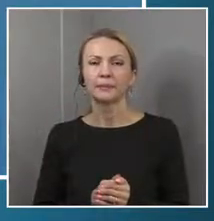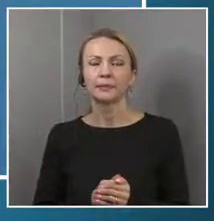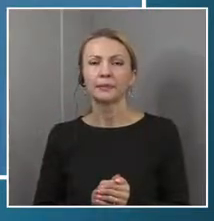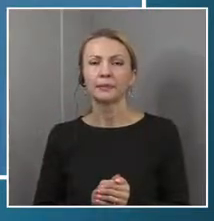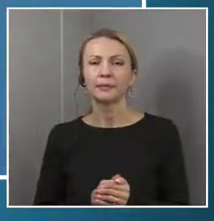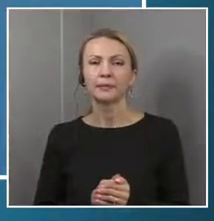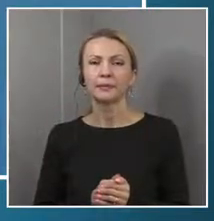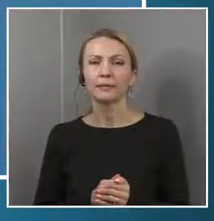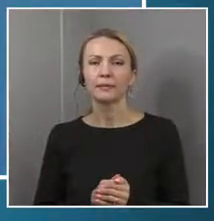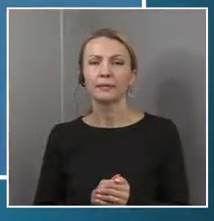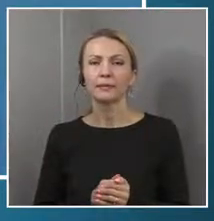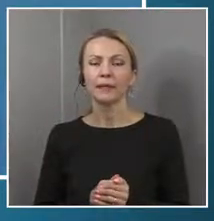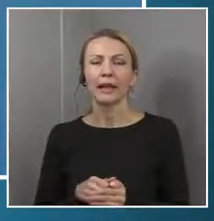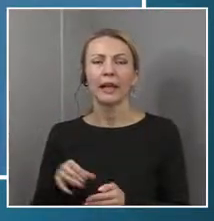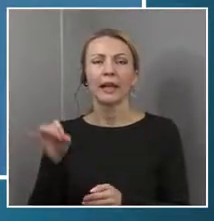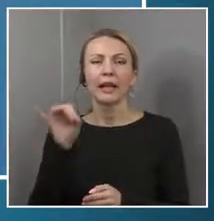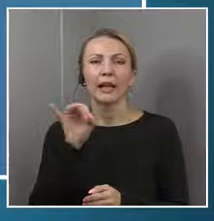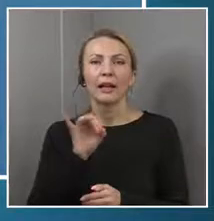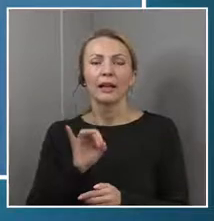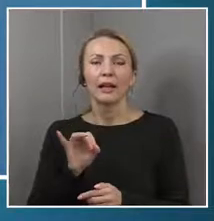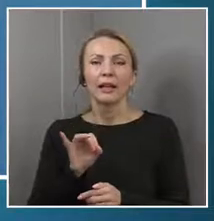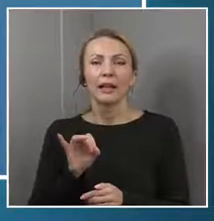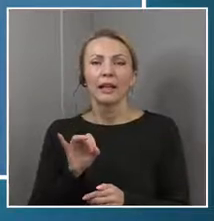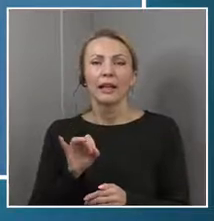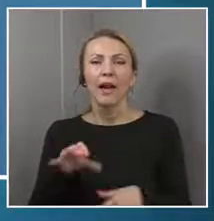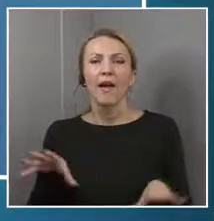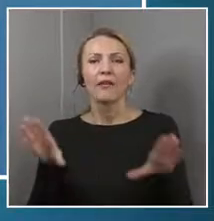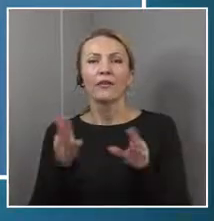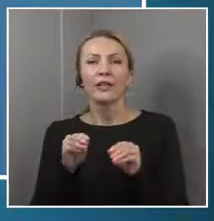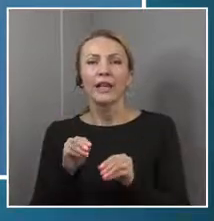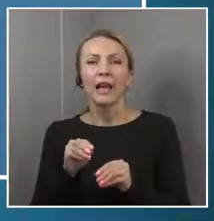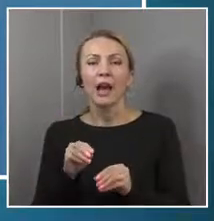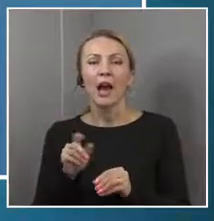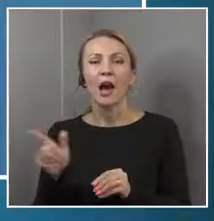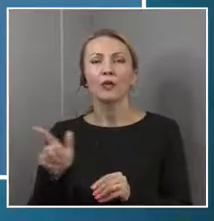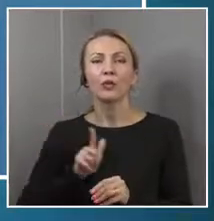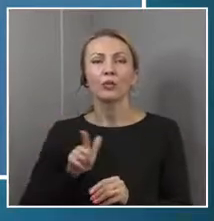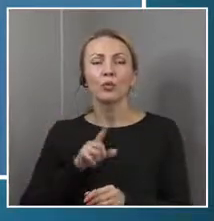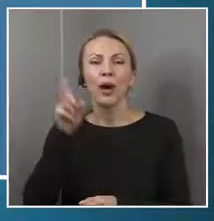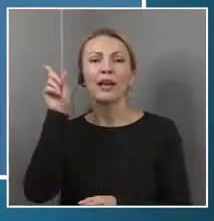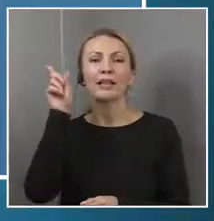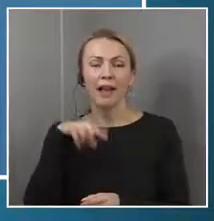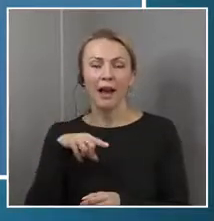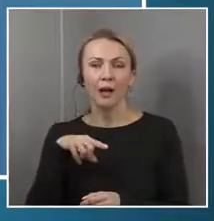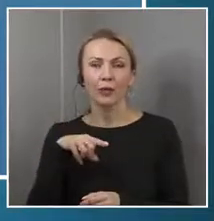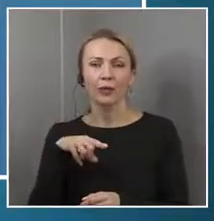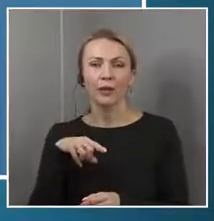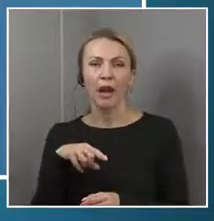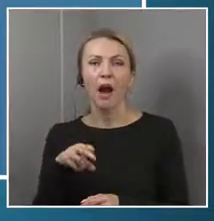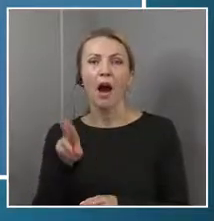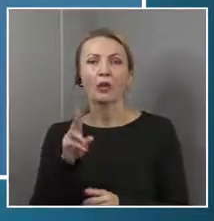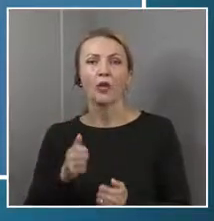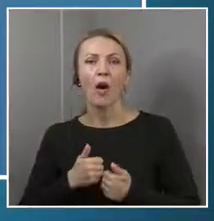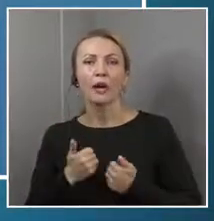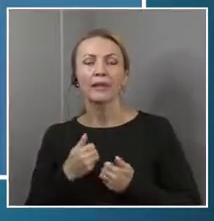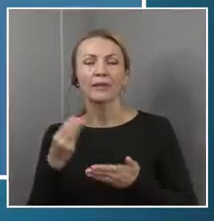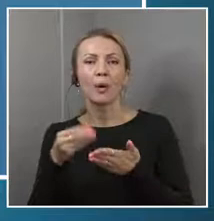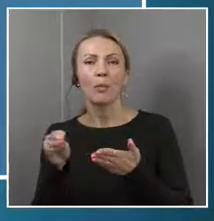half of all the valuable Russian art is Rothko. So everyone knows everybody.